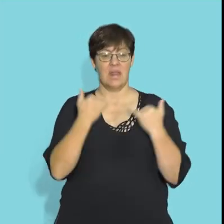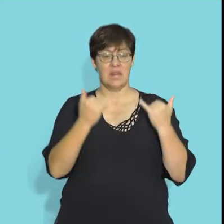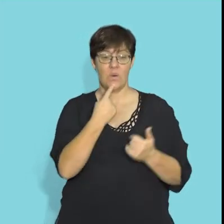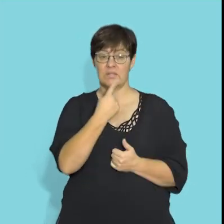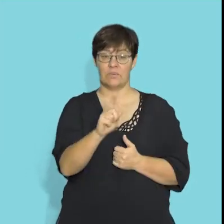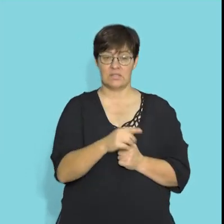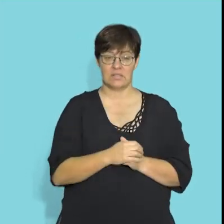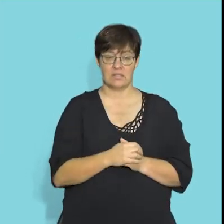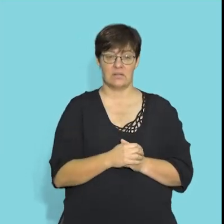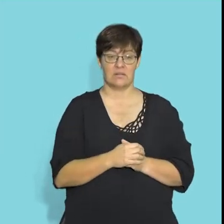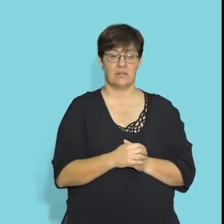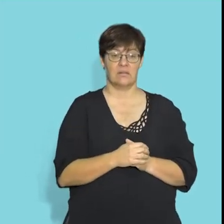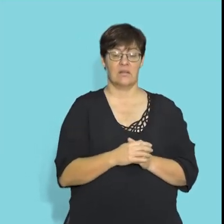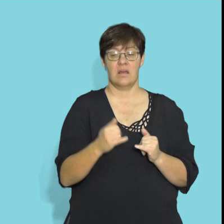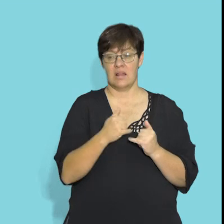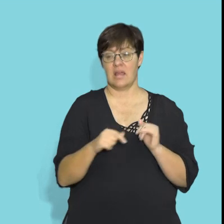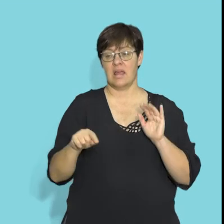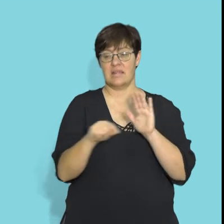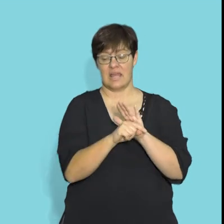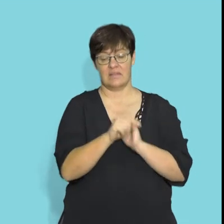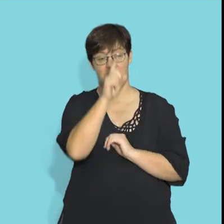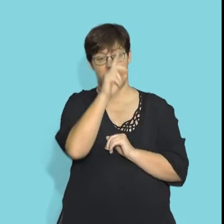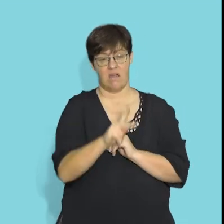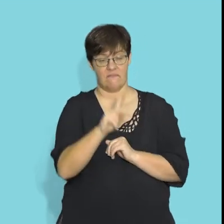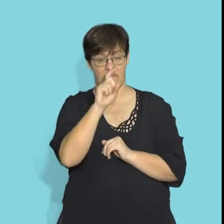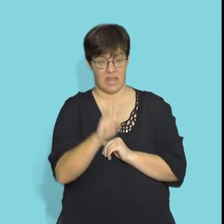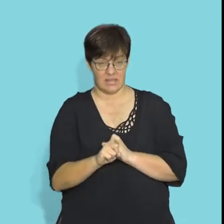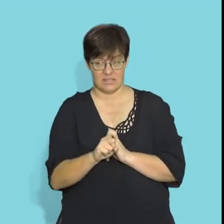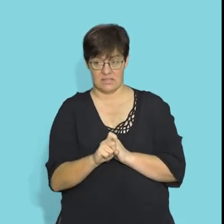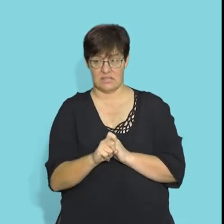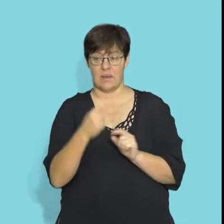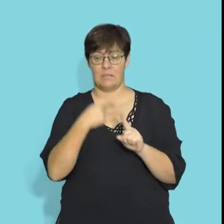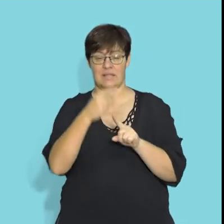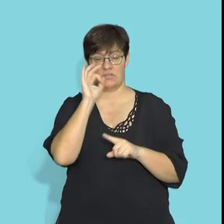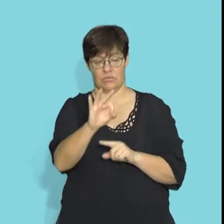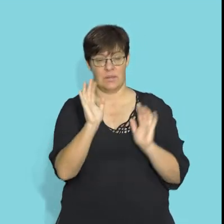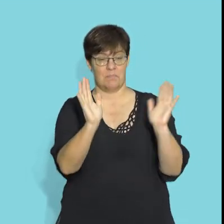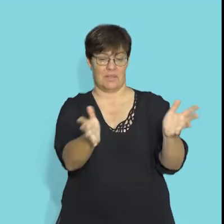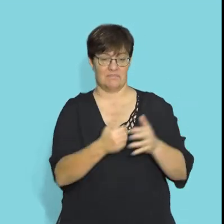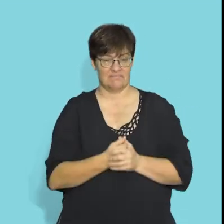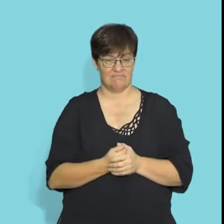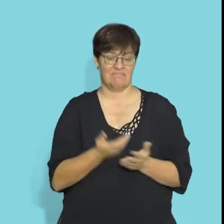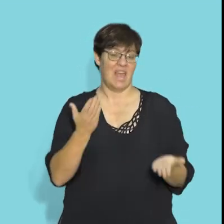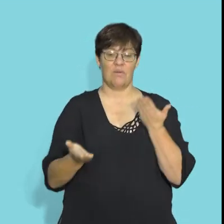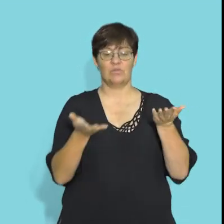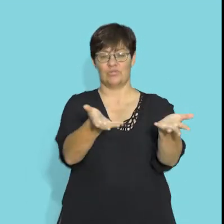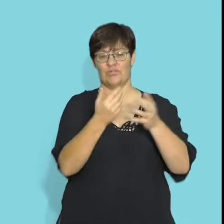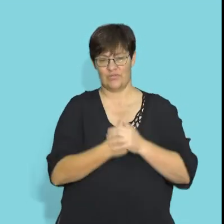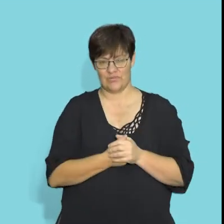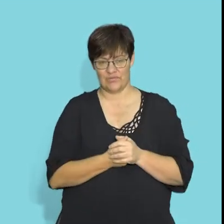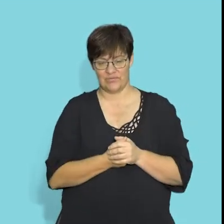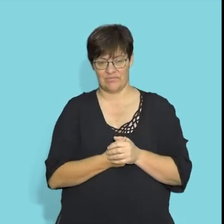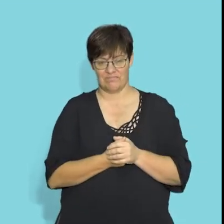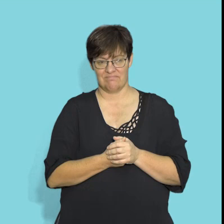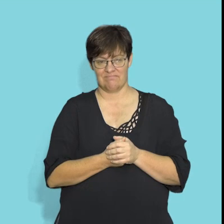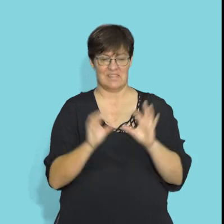I can say that my line is going to be -1/2 x plus 3. That's the equation of